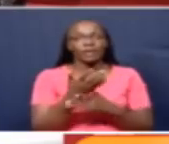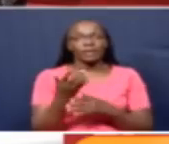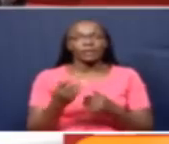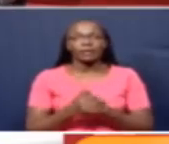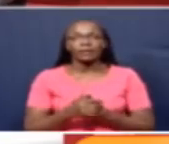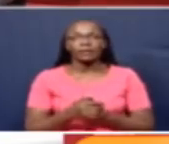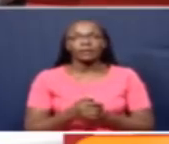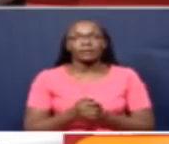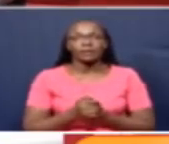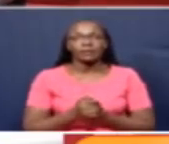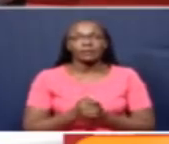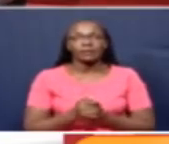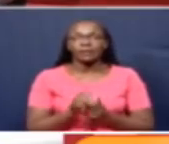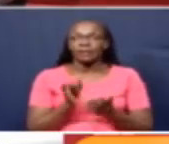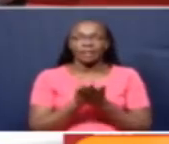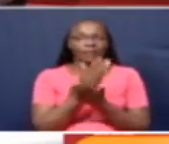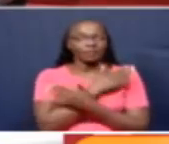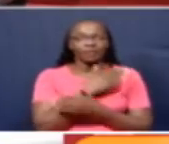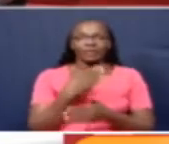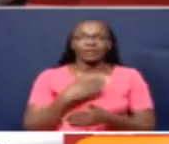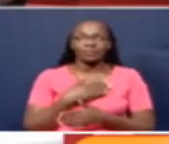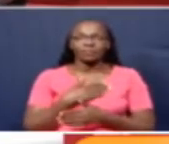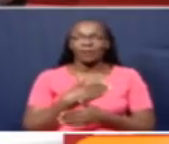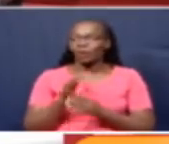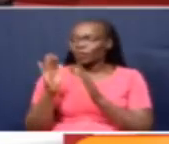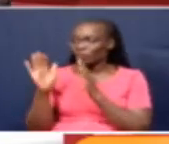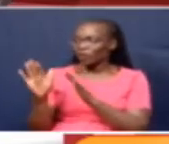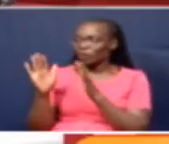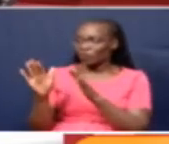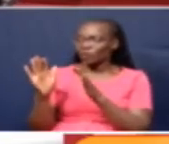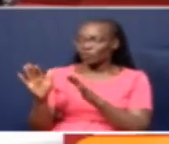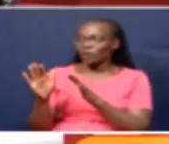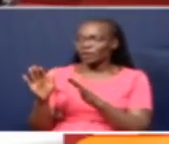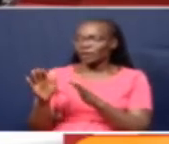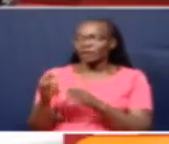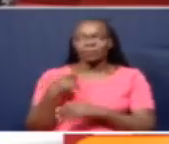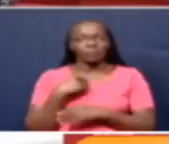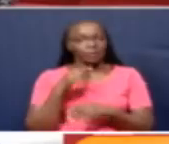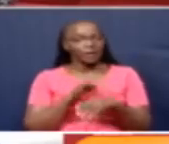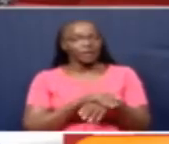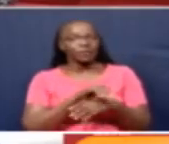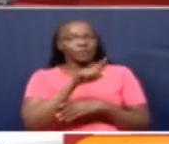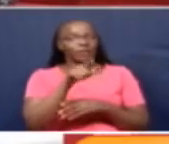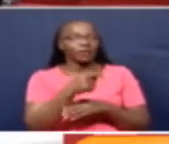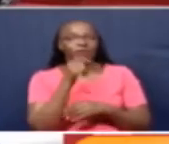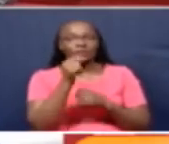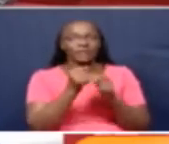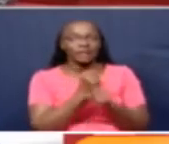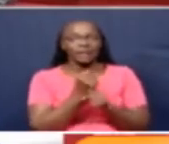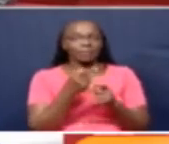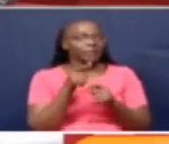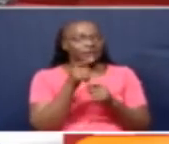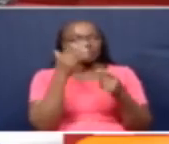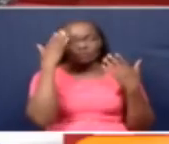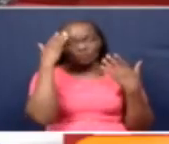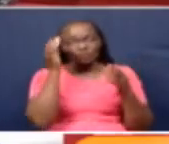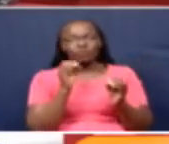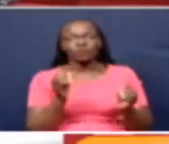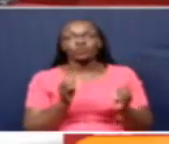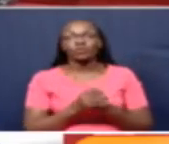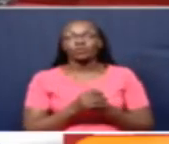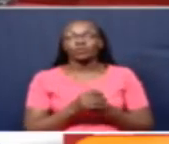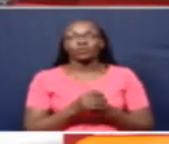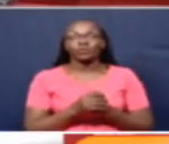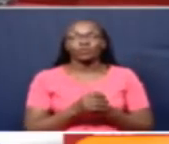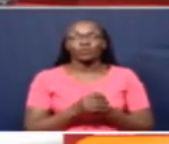He's a friend of mine. Right? I know. I've known him for 1,000 years, Kimenyi. Is he still in Norfolk? No, he left. Yeah, he left. Yeah. I've known